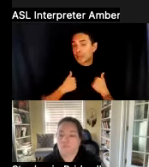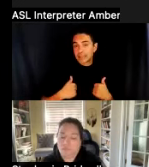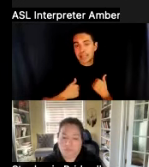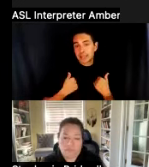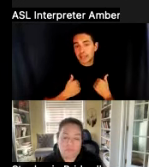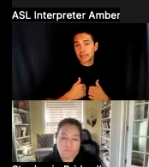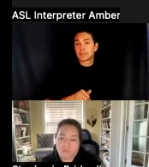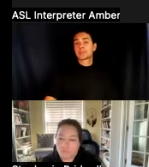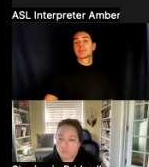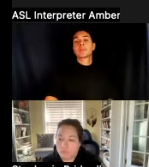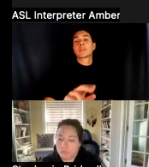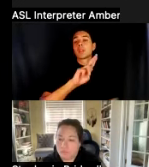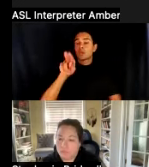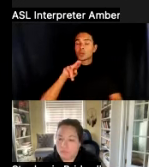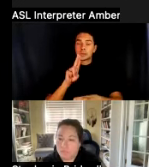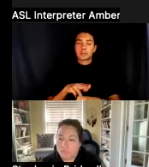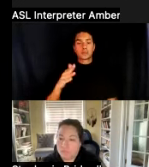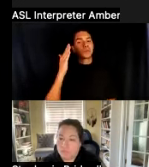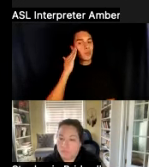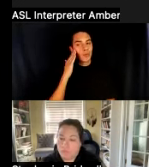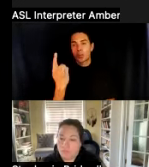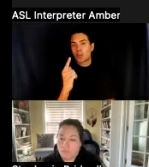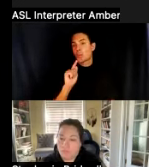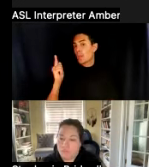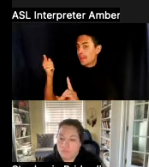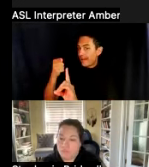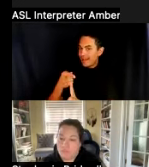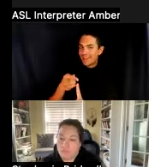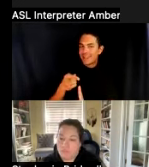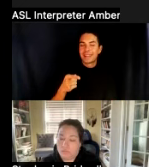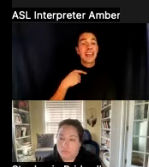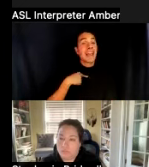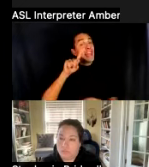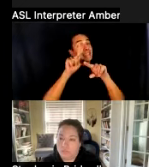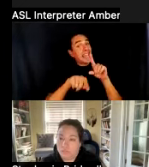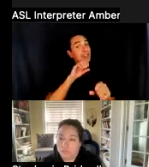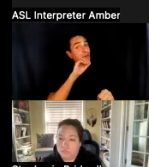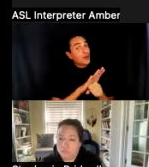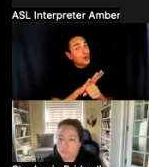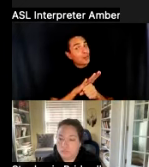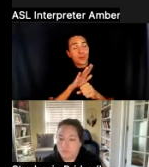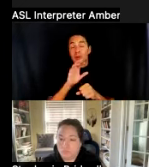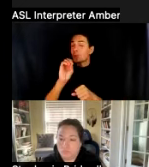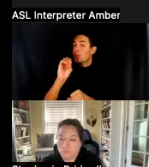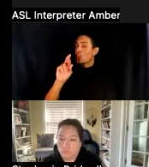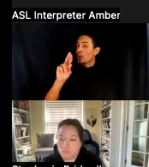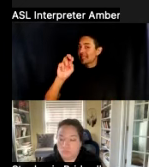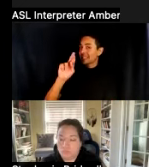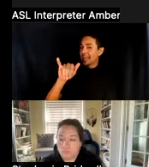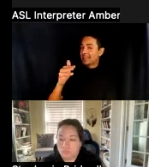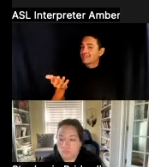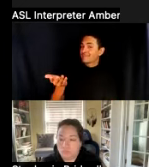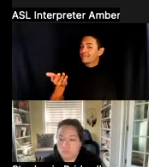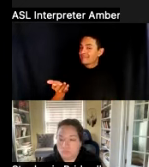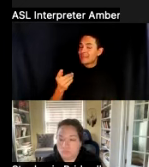And then, of course, you always go back to that. I can't confirm or deny, but I know how